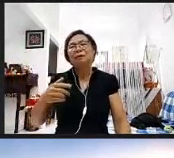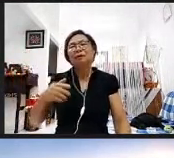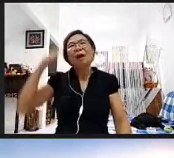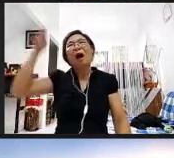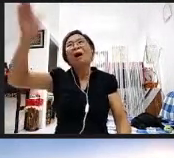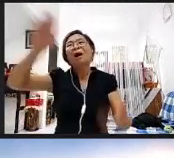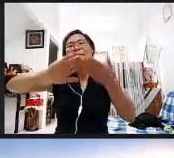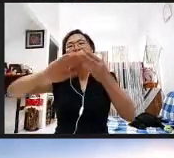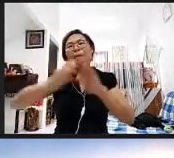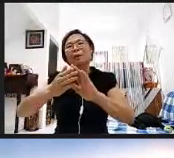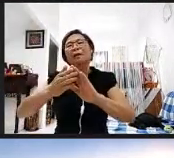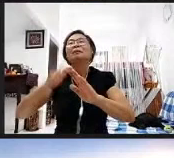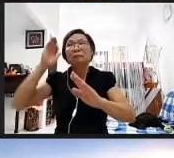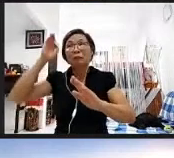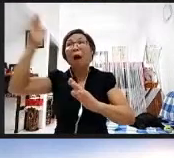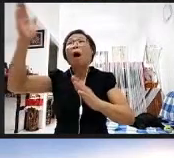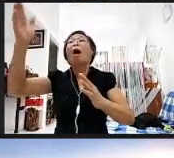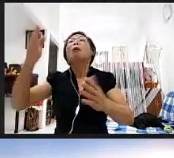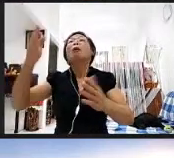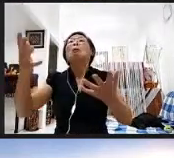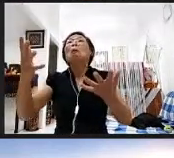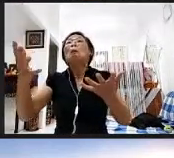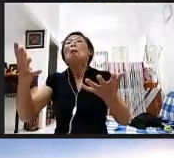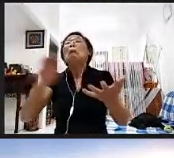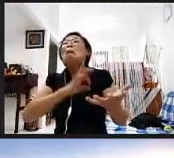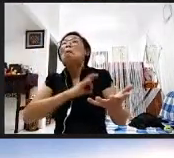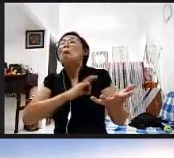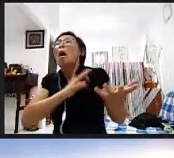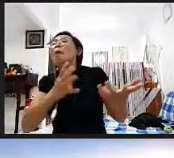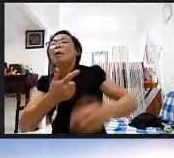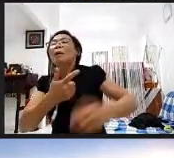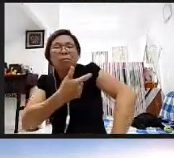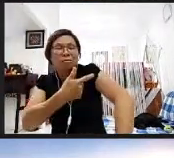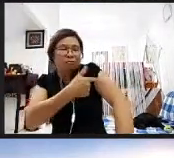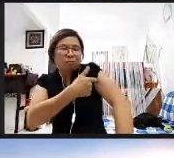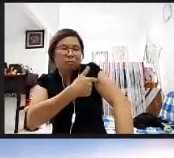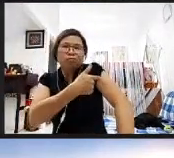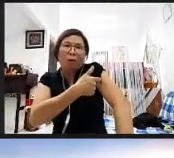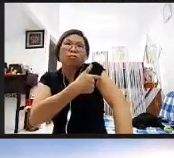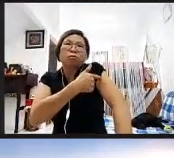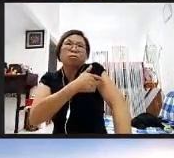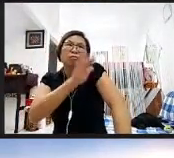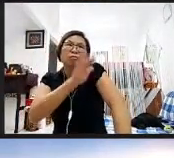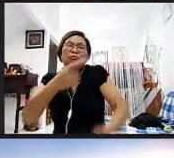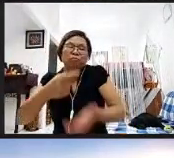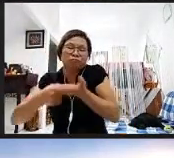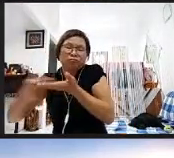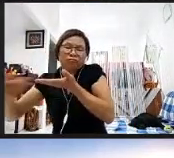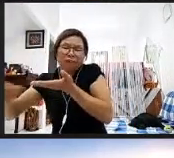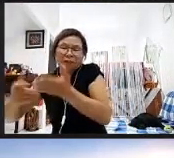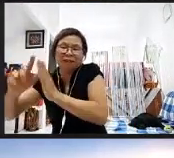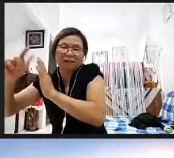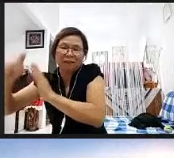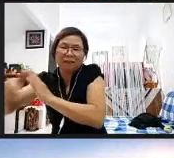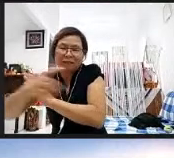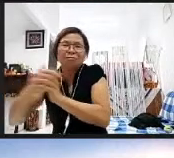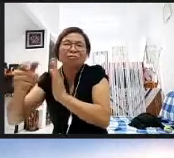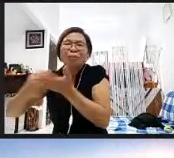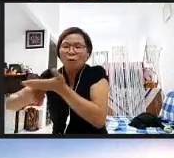the vaccination, which I think is going to be discussed later. And